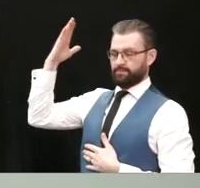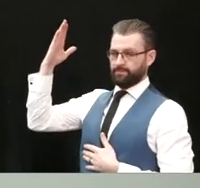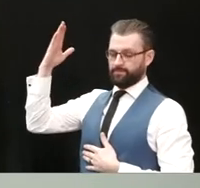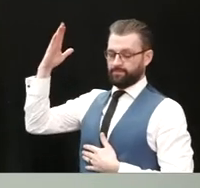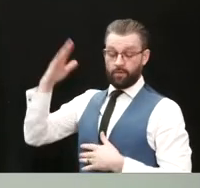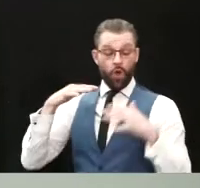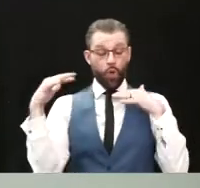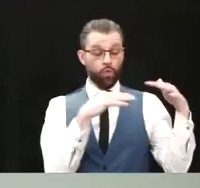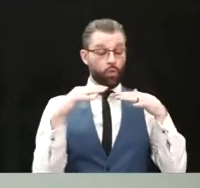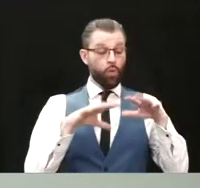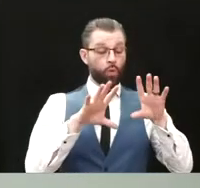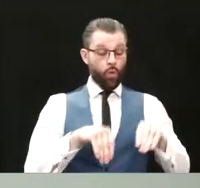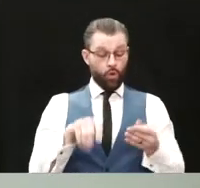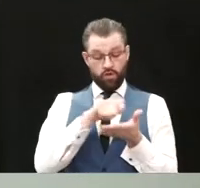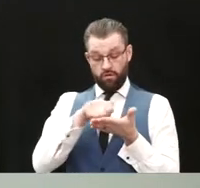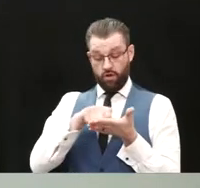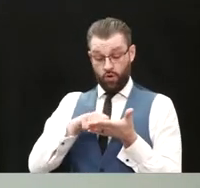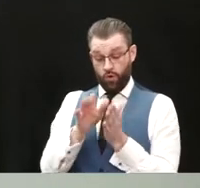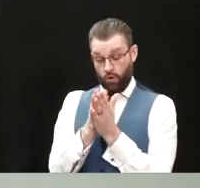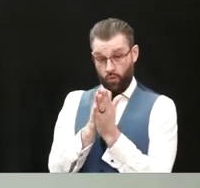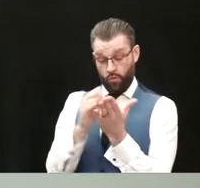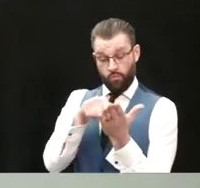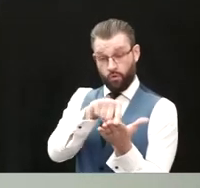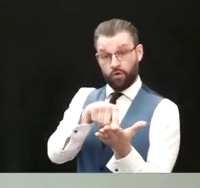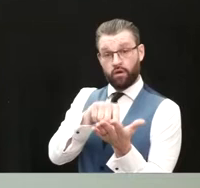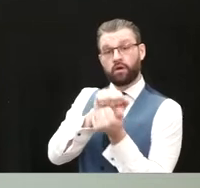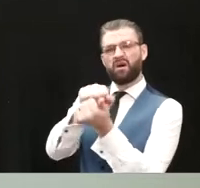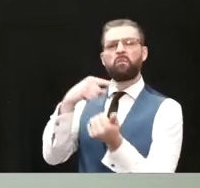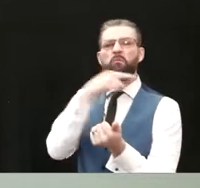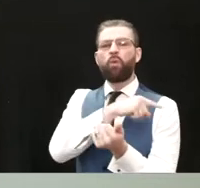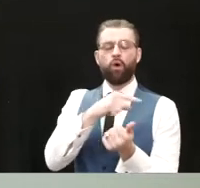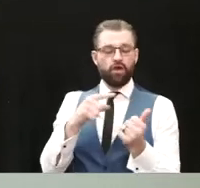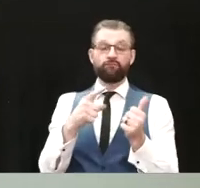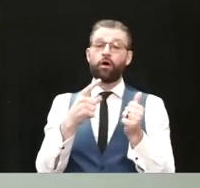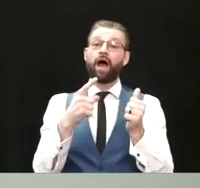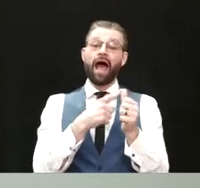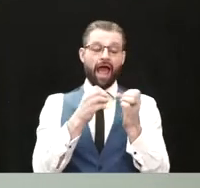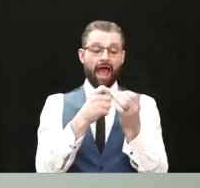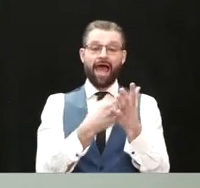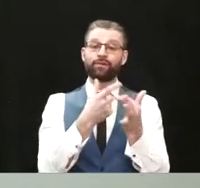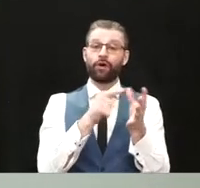the war, a notebook belonging to a boy named Avraham Koplovitz was discovered.